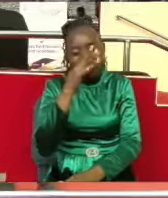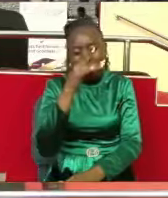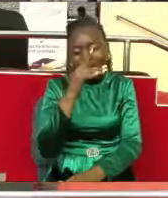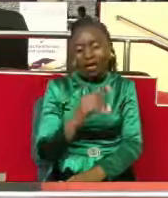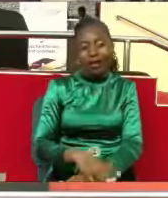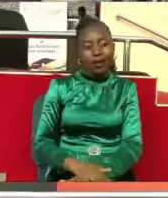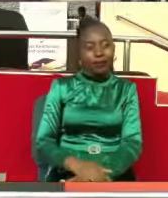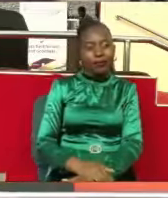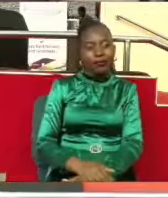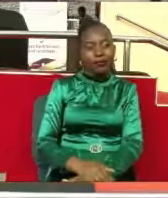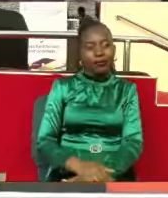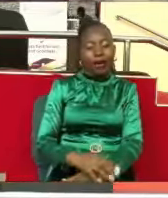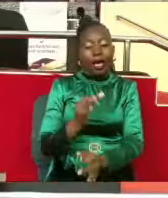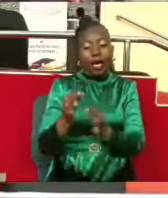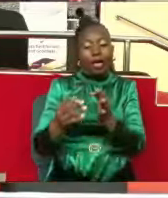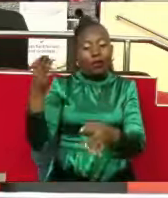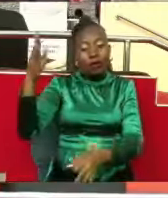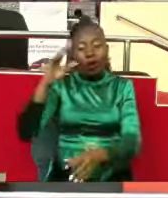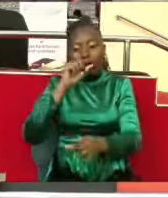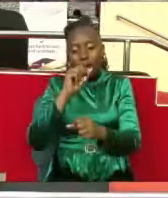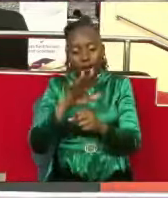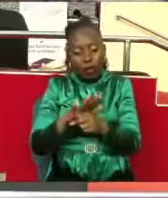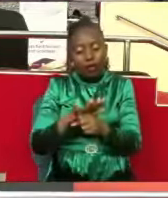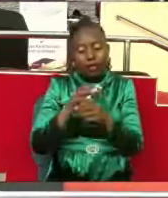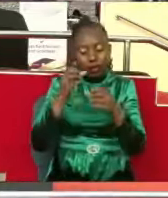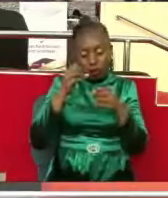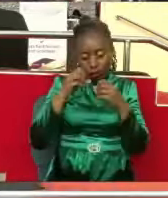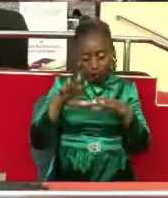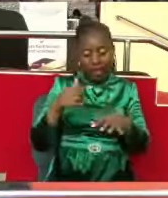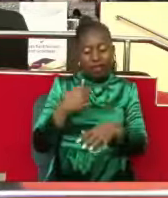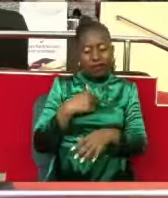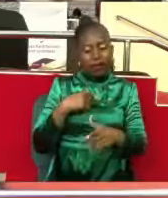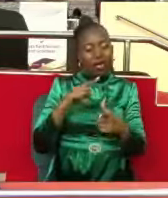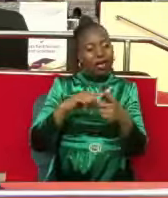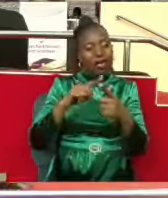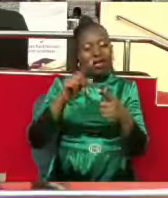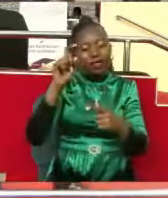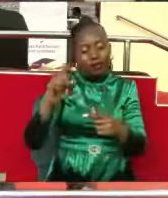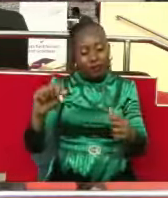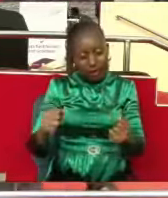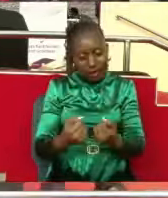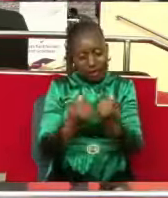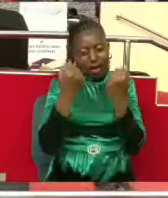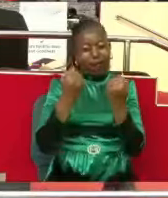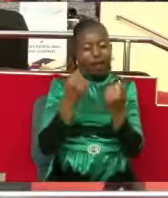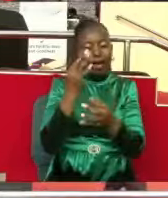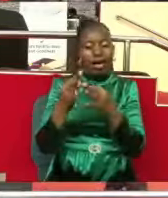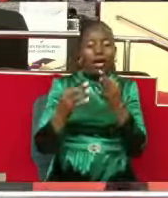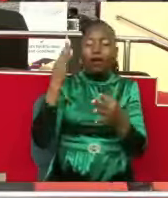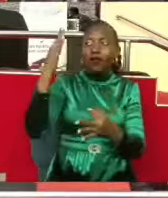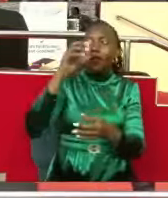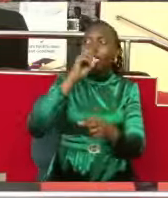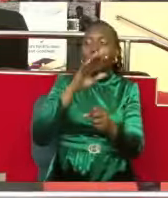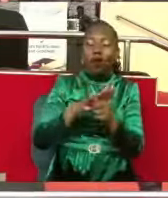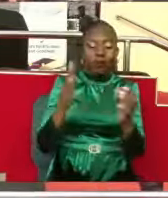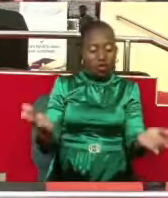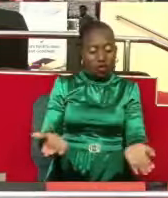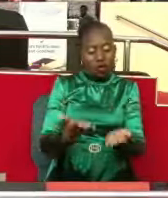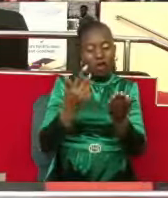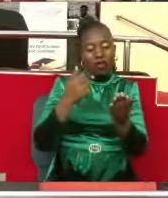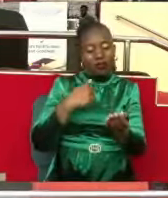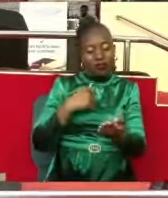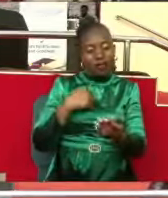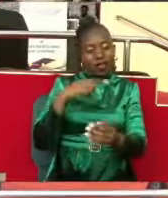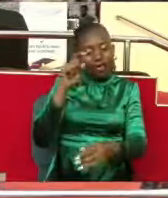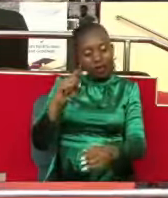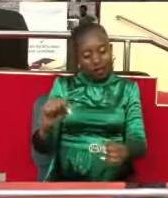If he said he will bless me, he will bless me. Akinibariki atanibariki. If he said he will lift me, he will. Akisema kuinua ataniinua. And so